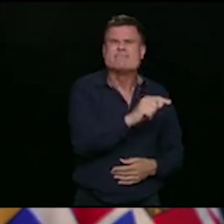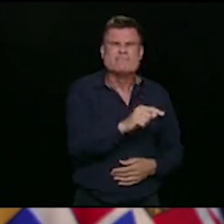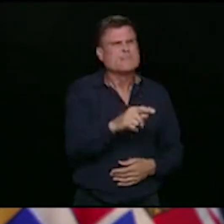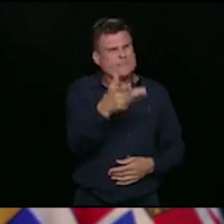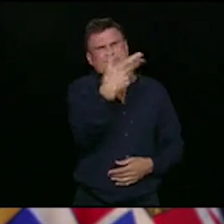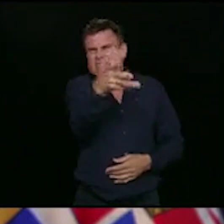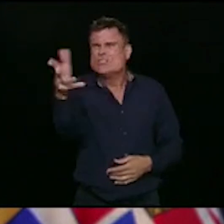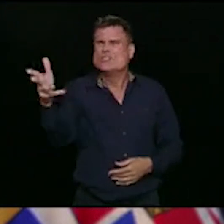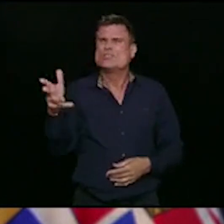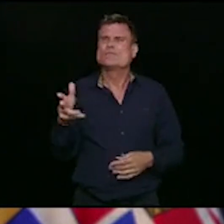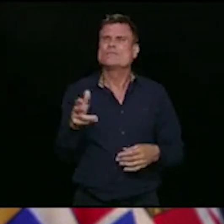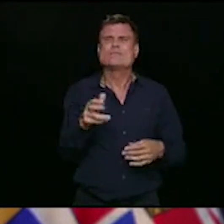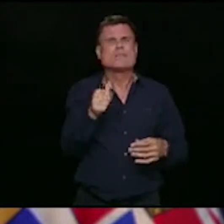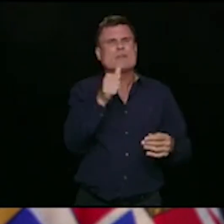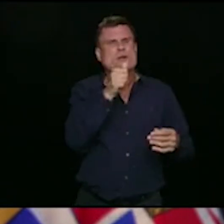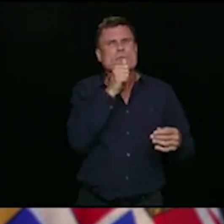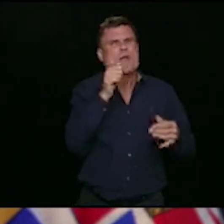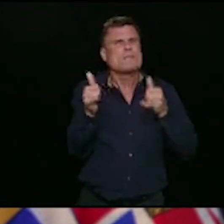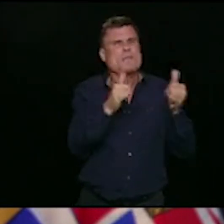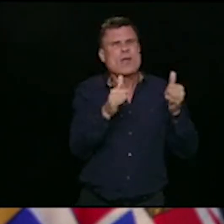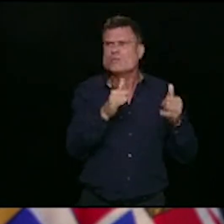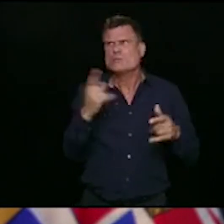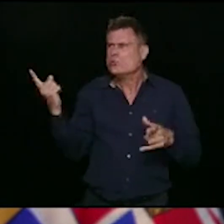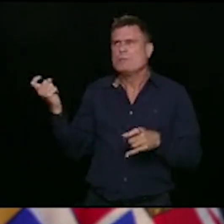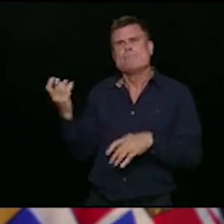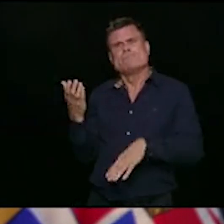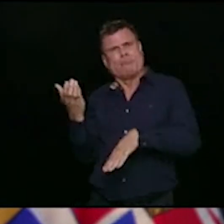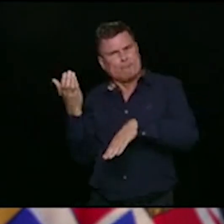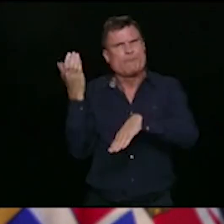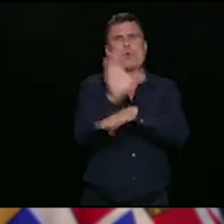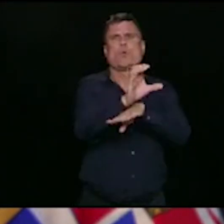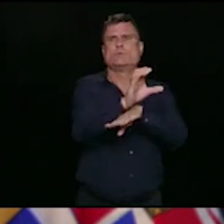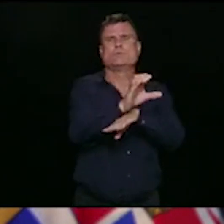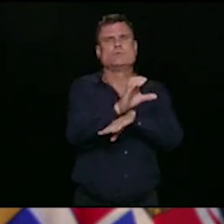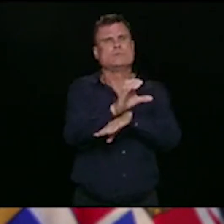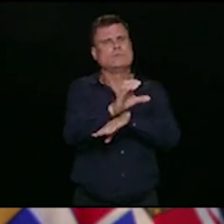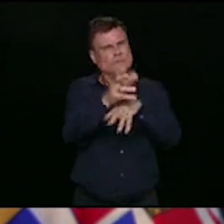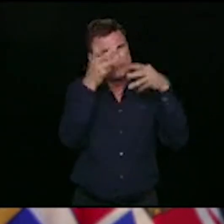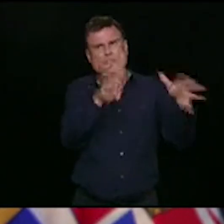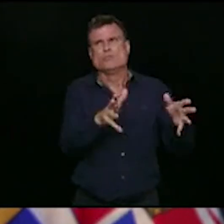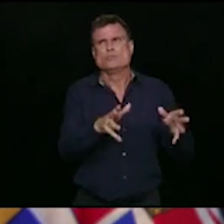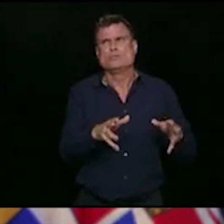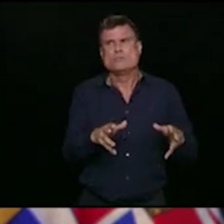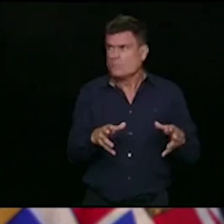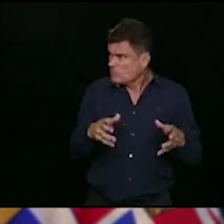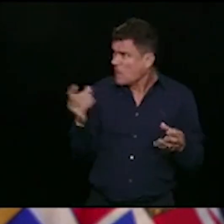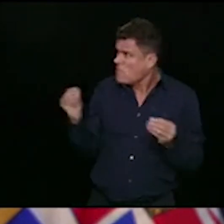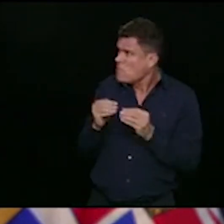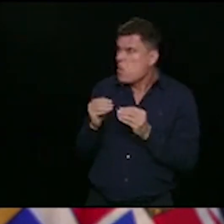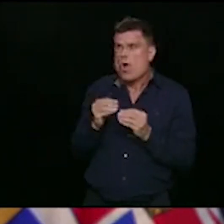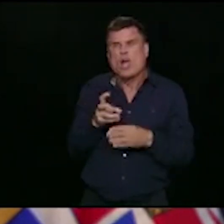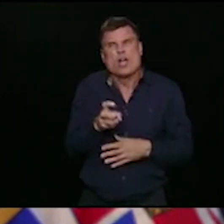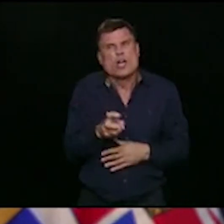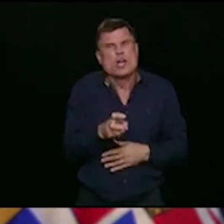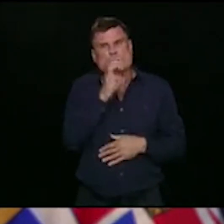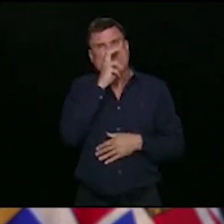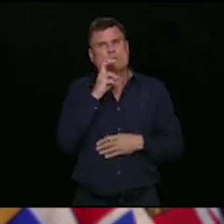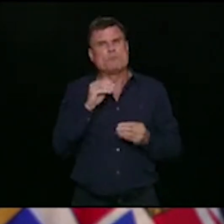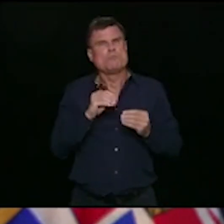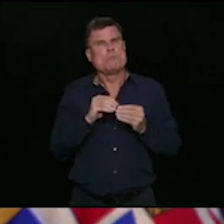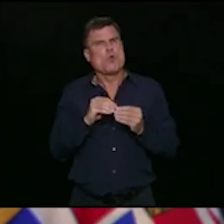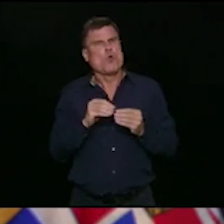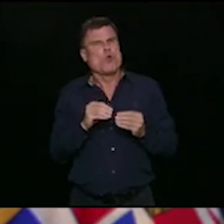what more can be done to ensure your public safety orders are actually being enforced? Yeah, I know it's